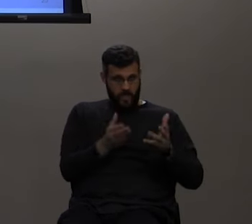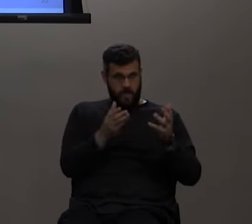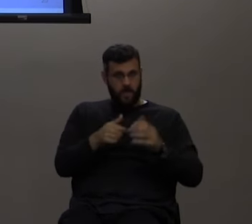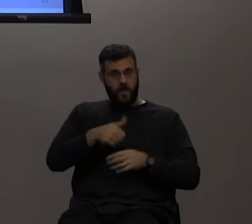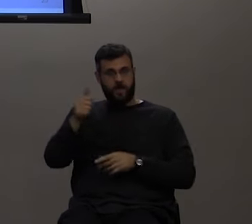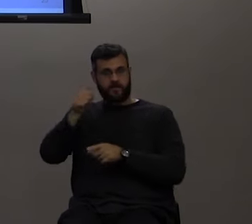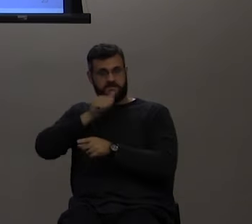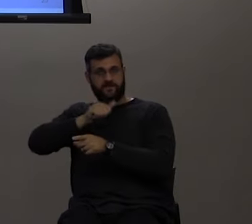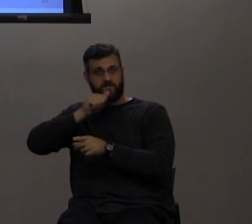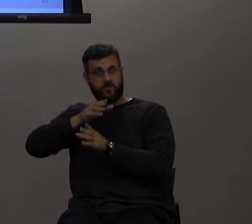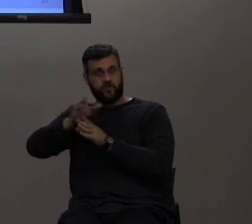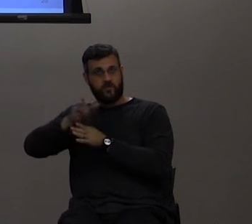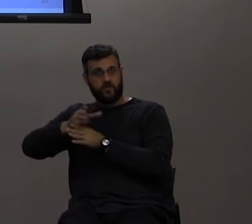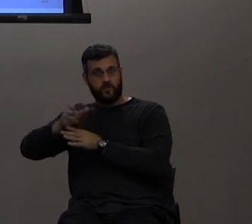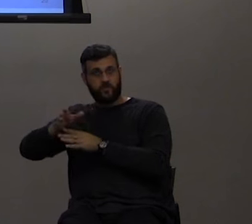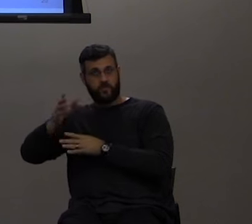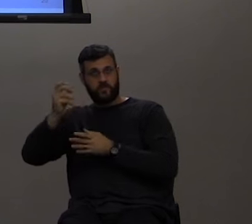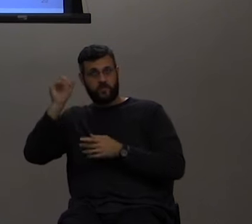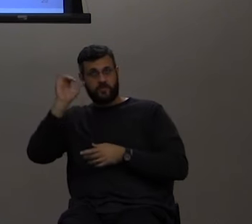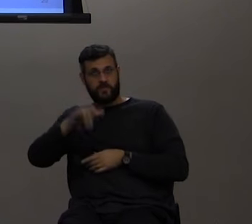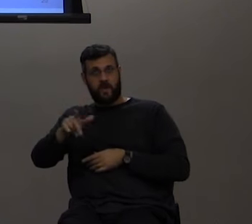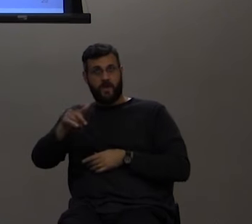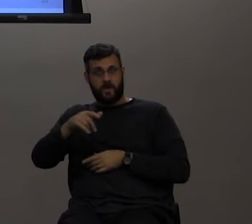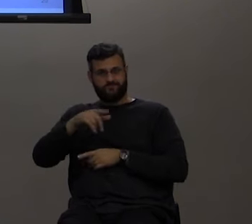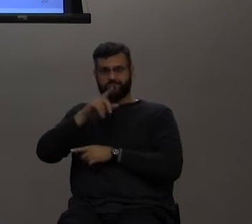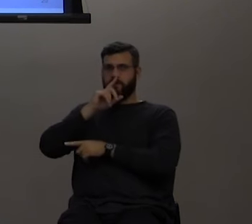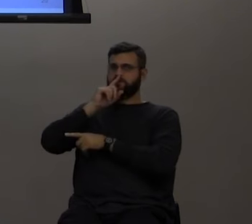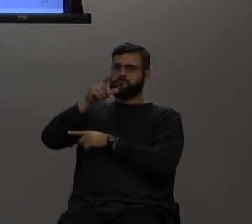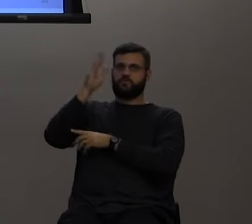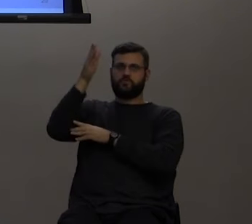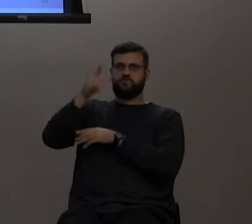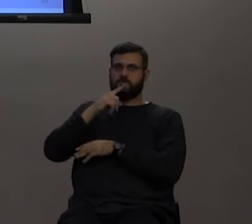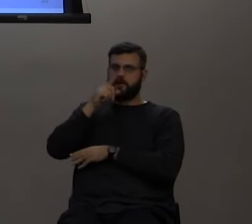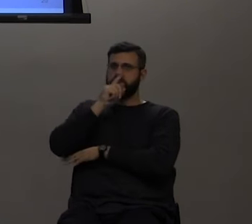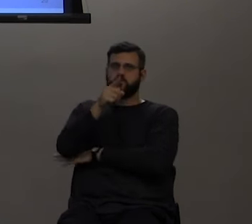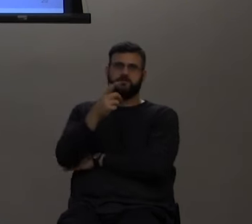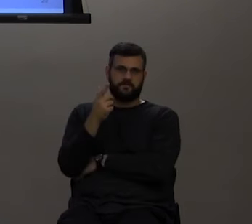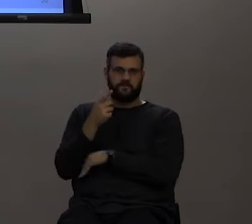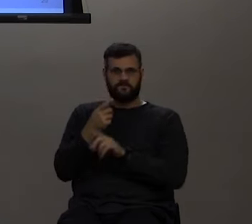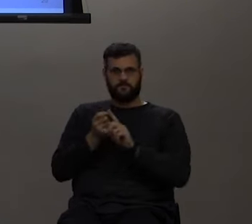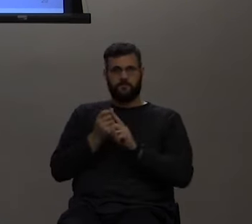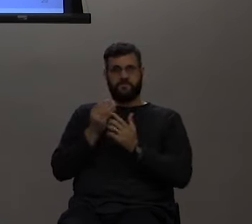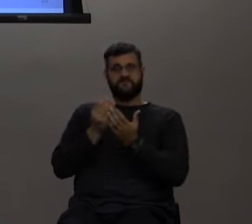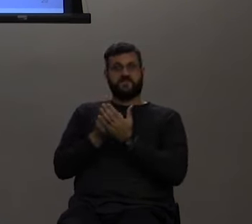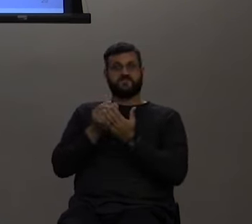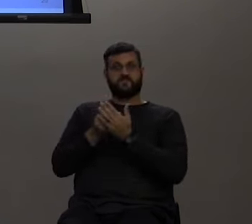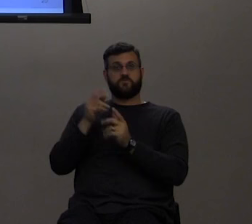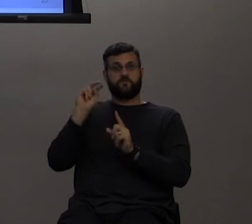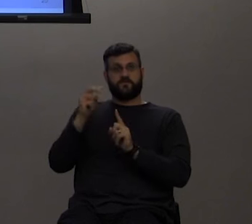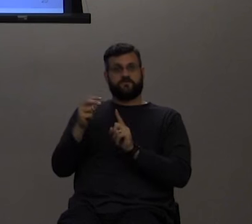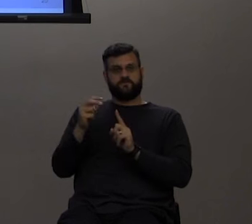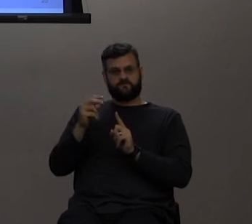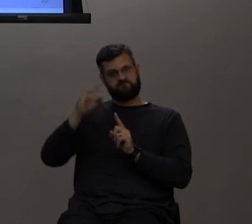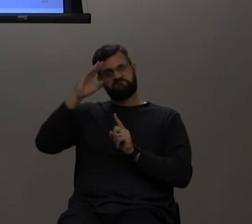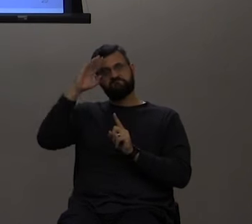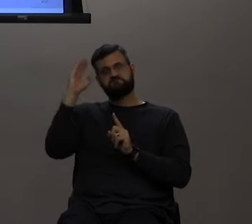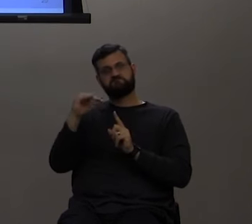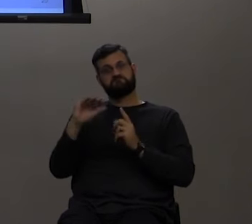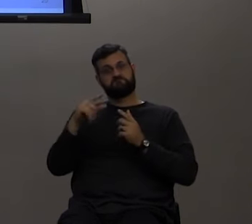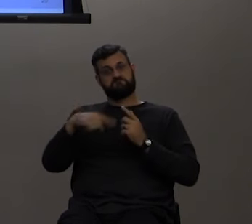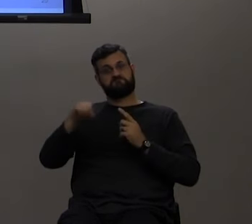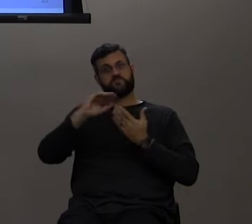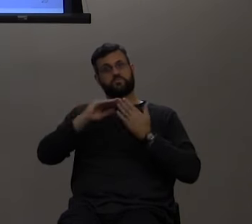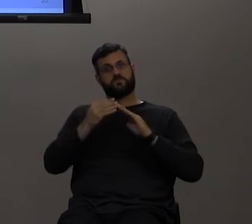got to understand that? Absolutely. I mean, from a fiscal perspective, knowing that this